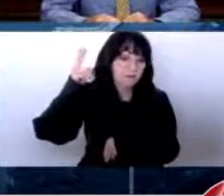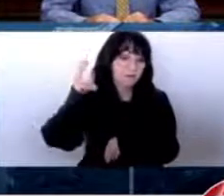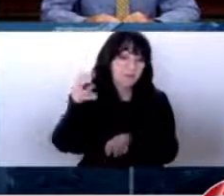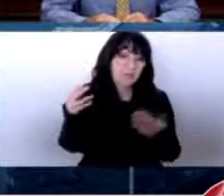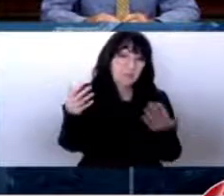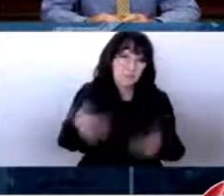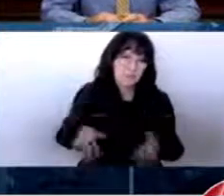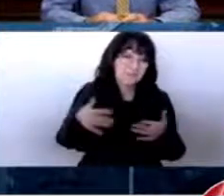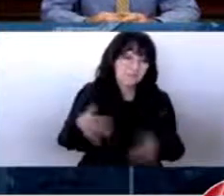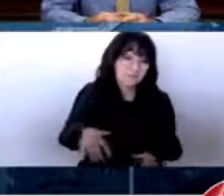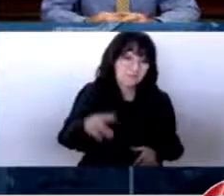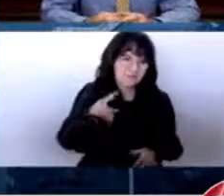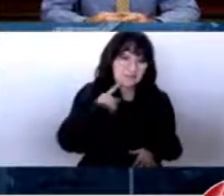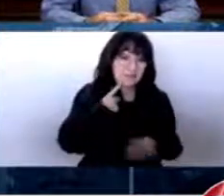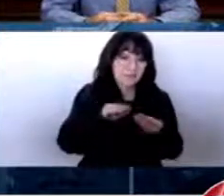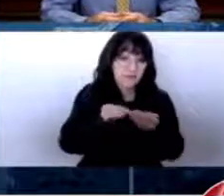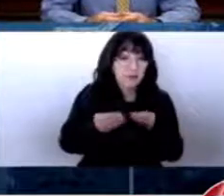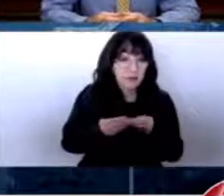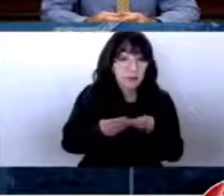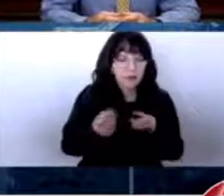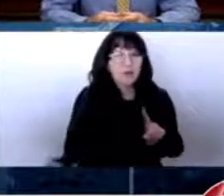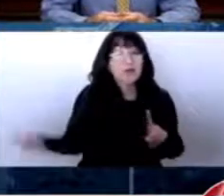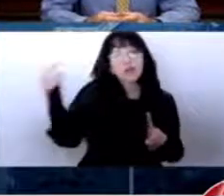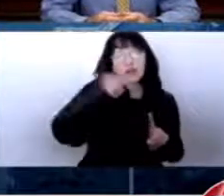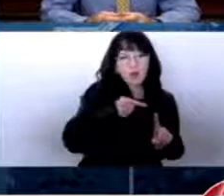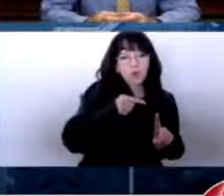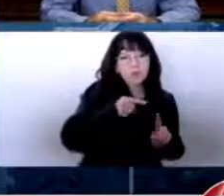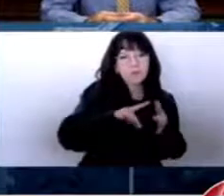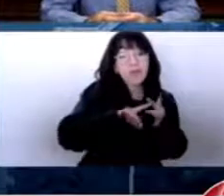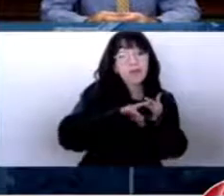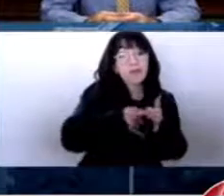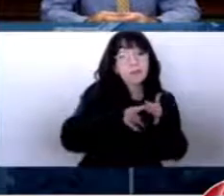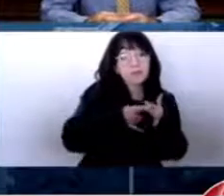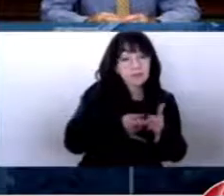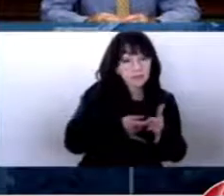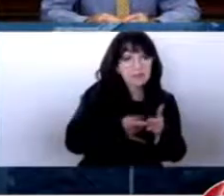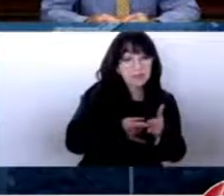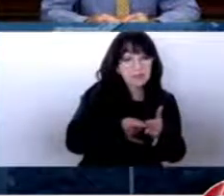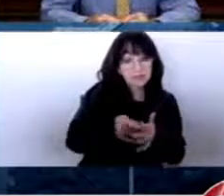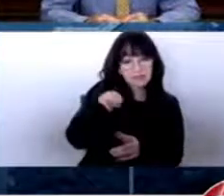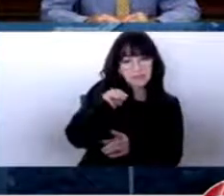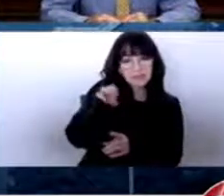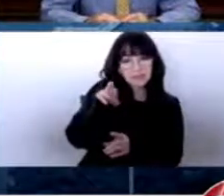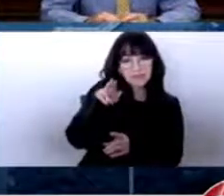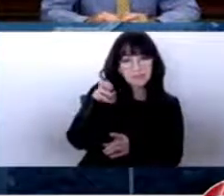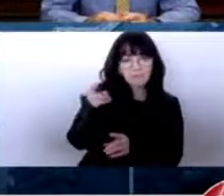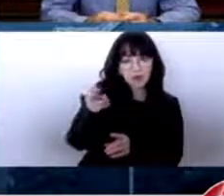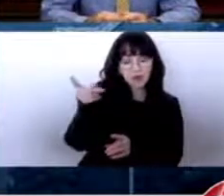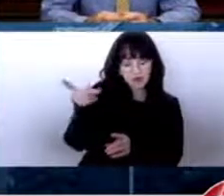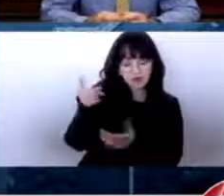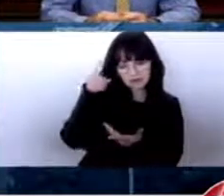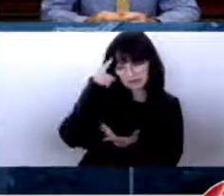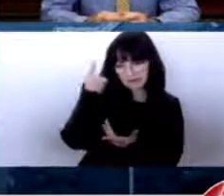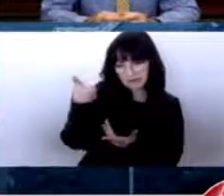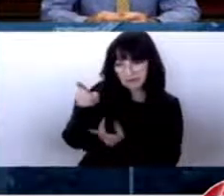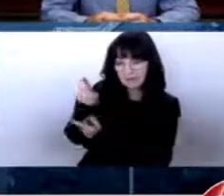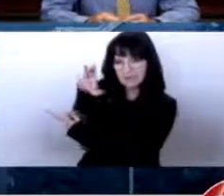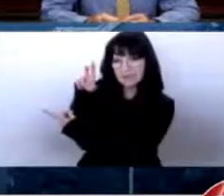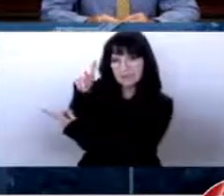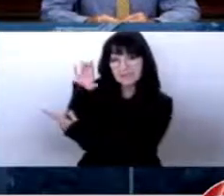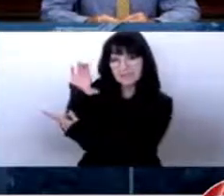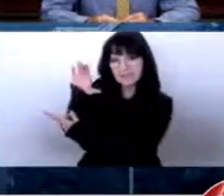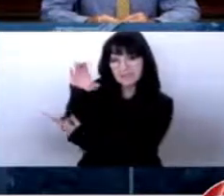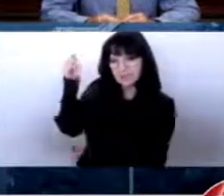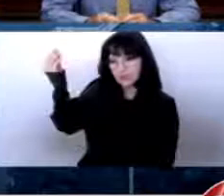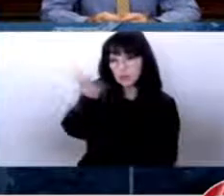significant number. Going back towards the beginning, Meredith, I think CDC told us we needed to do